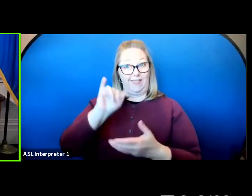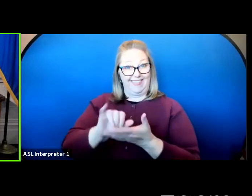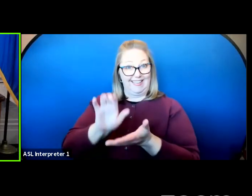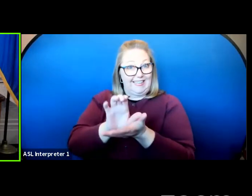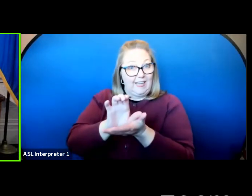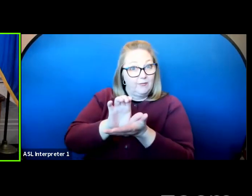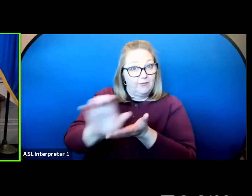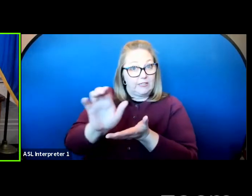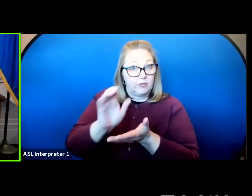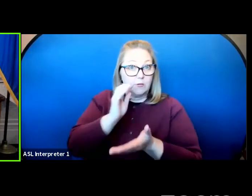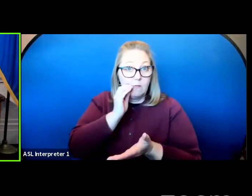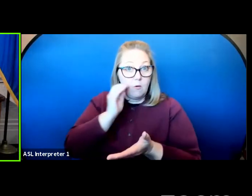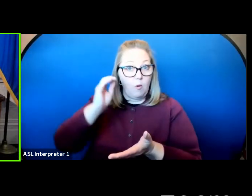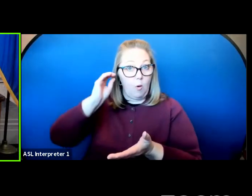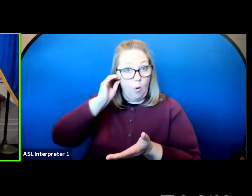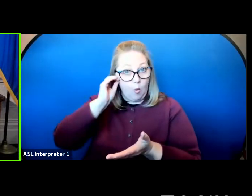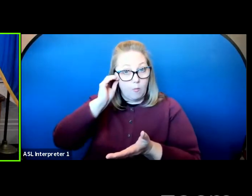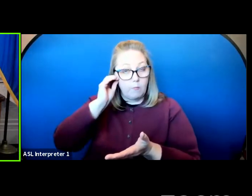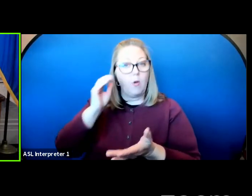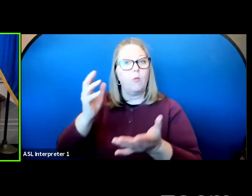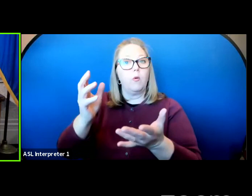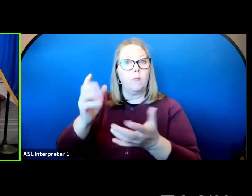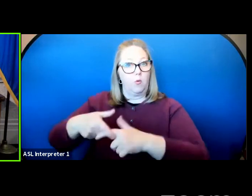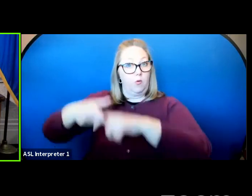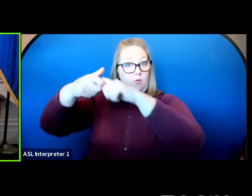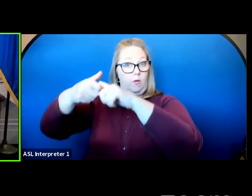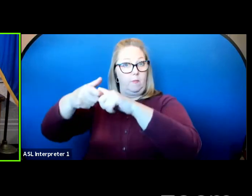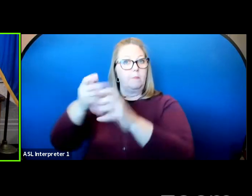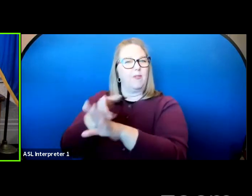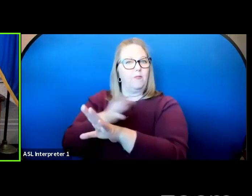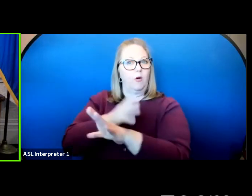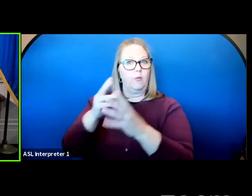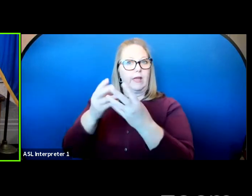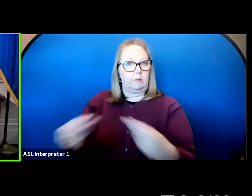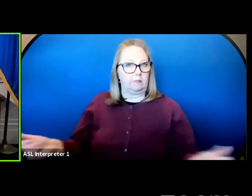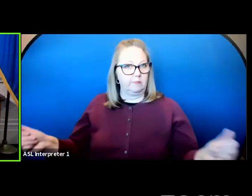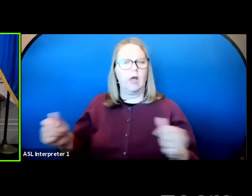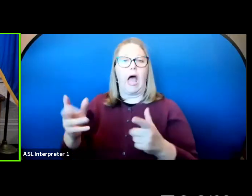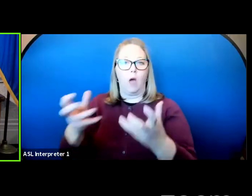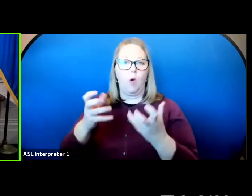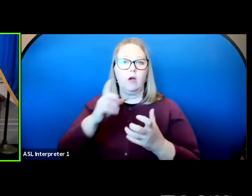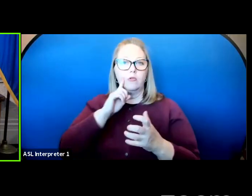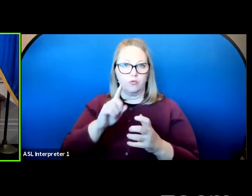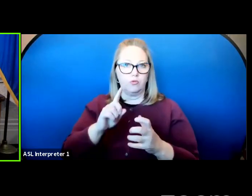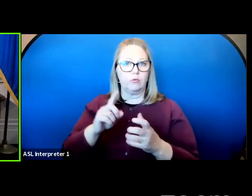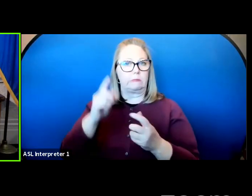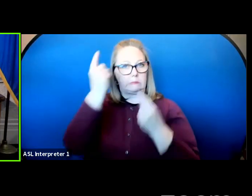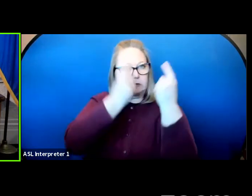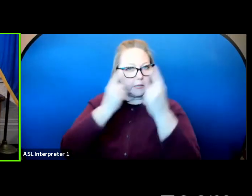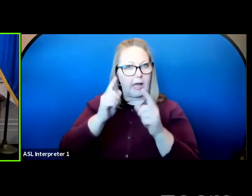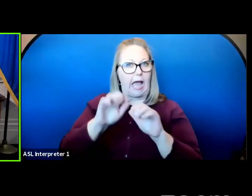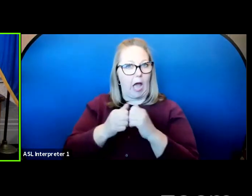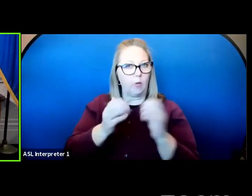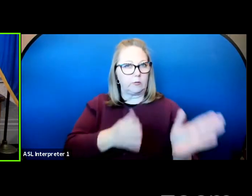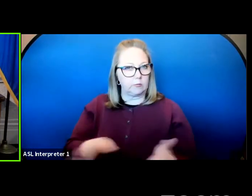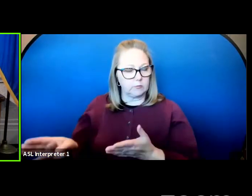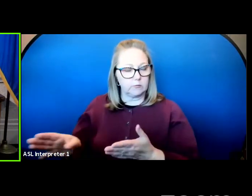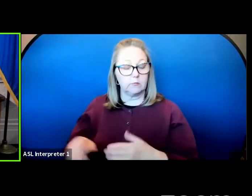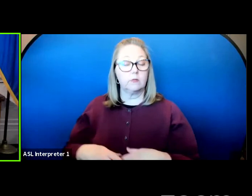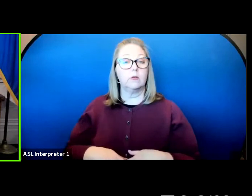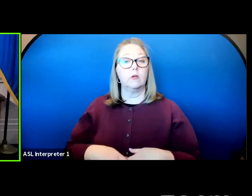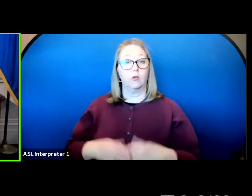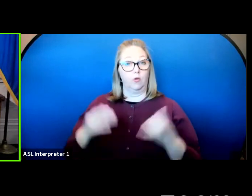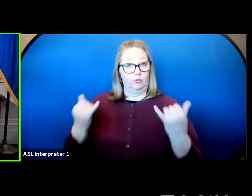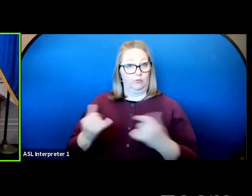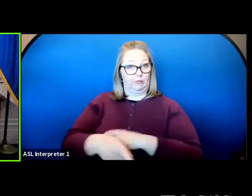and landlords to the greatest extent possible. That is why today I am announcing that I will be issuing an emergency